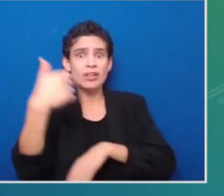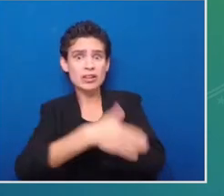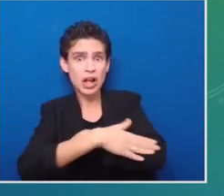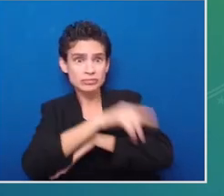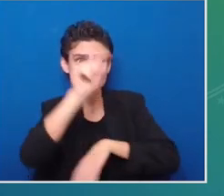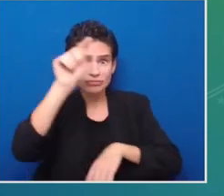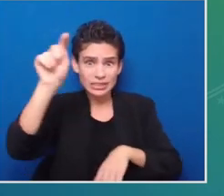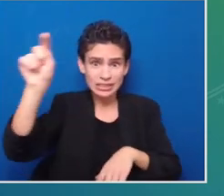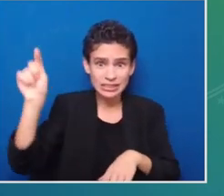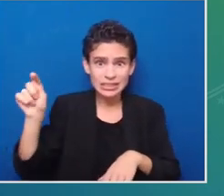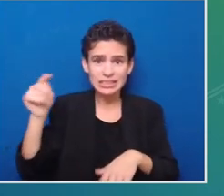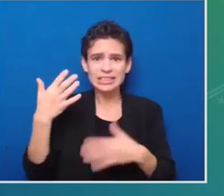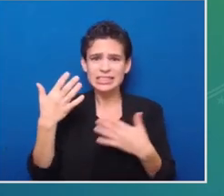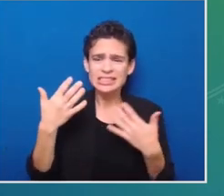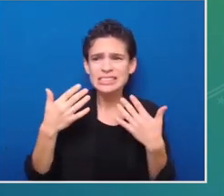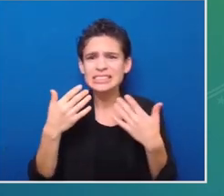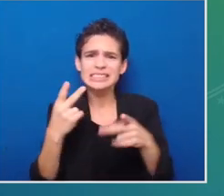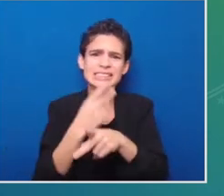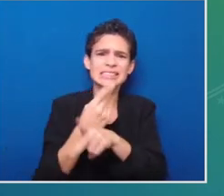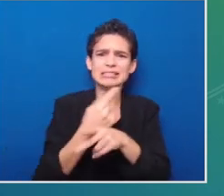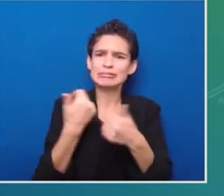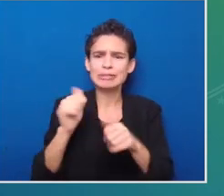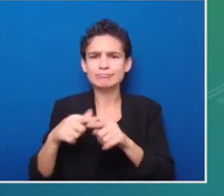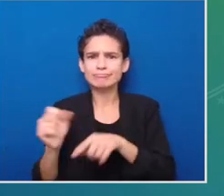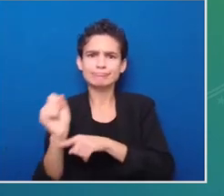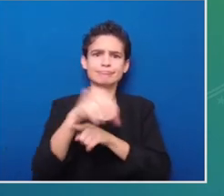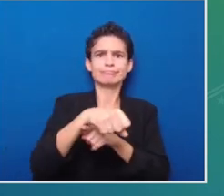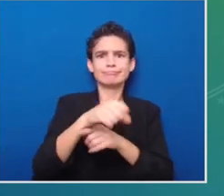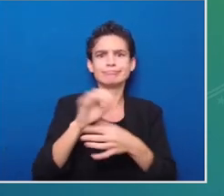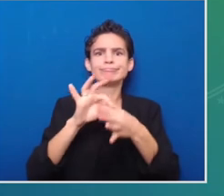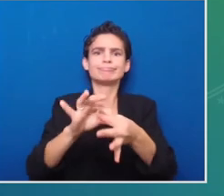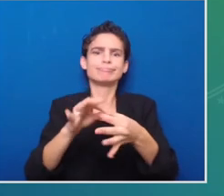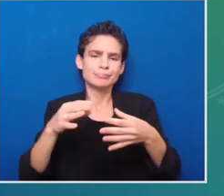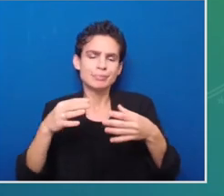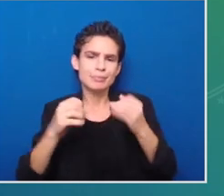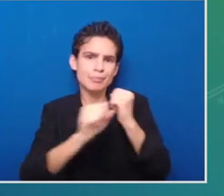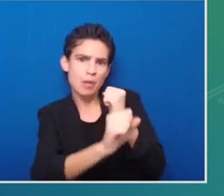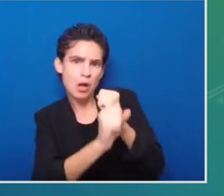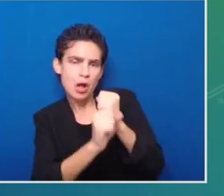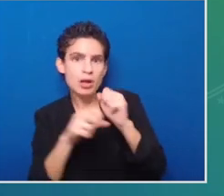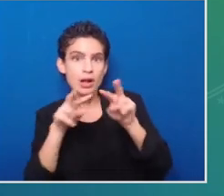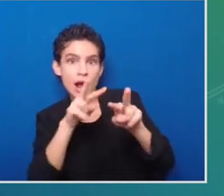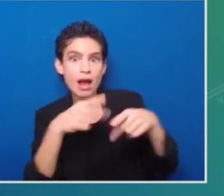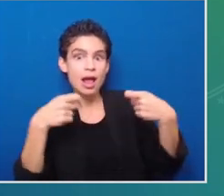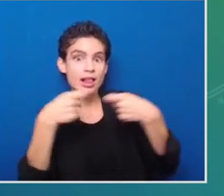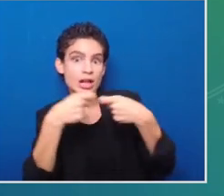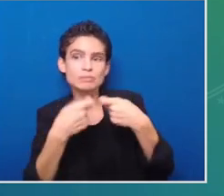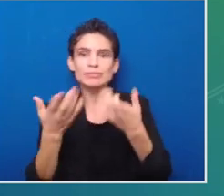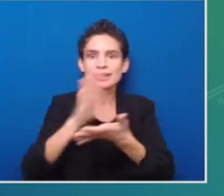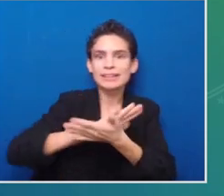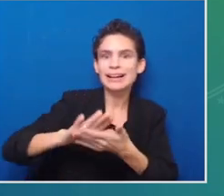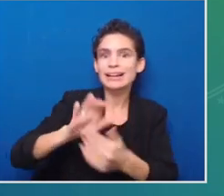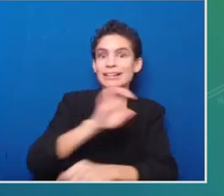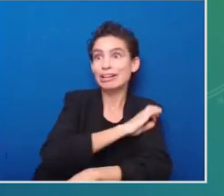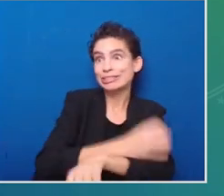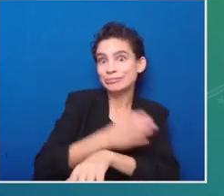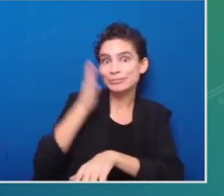countries that are fighting tooth and nail to corner the market on this hopeful electric